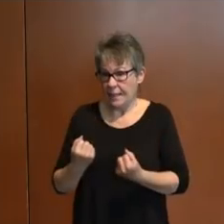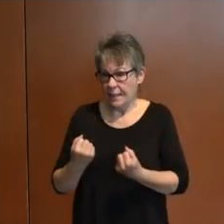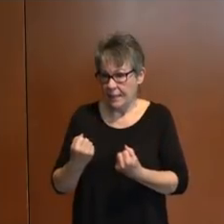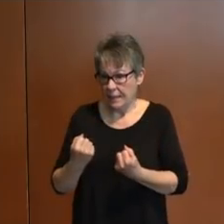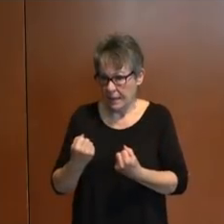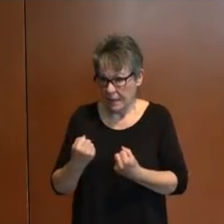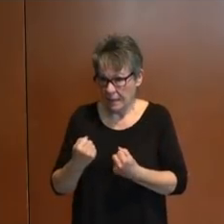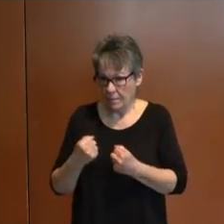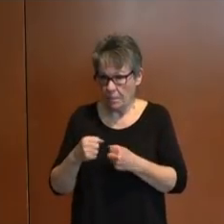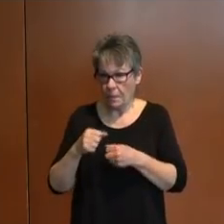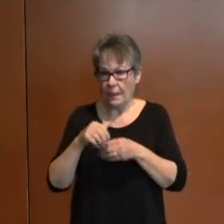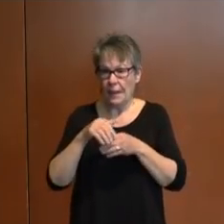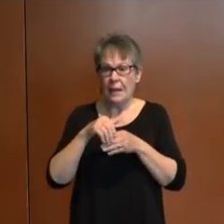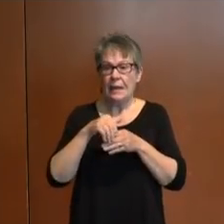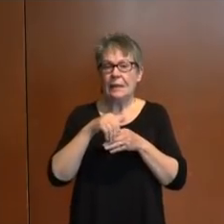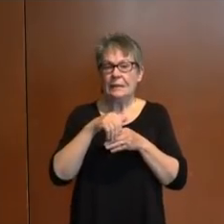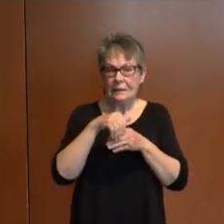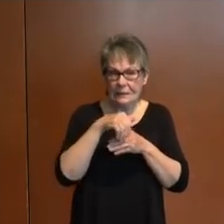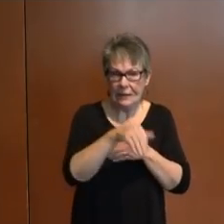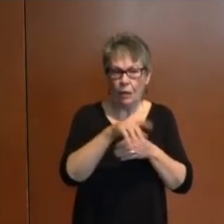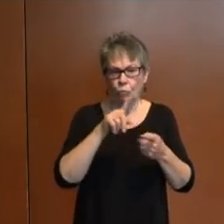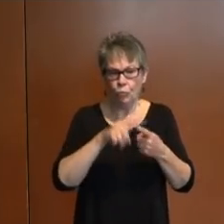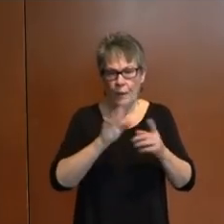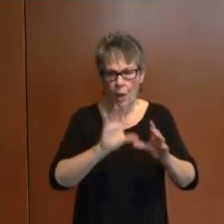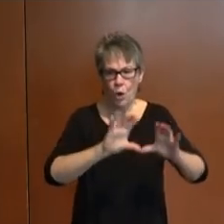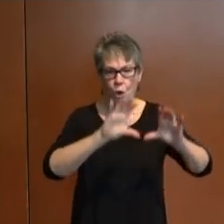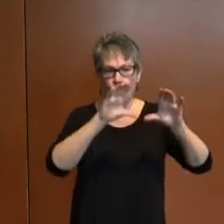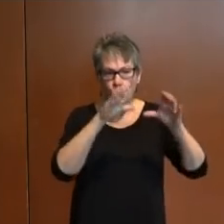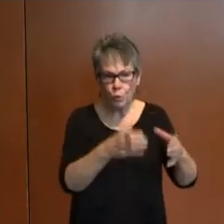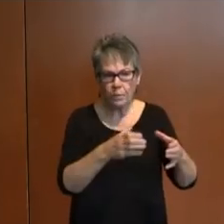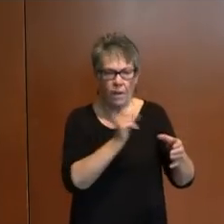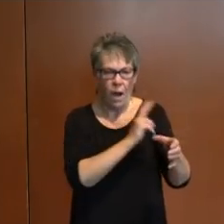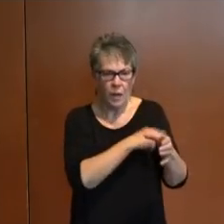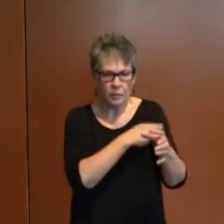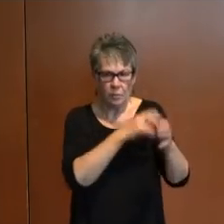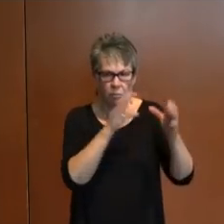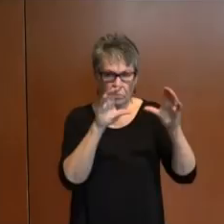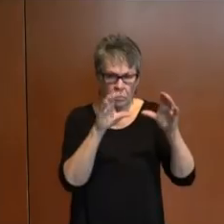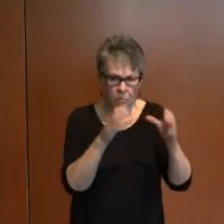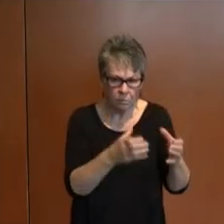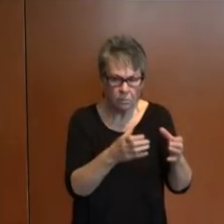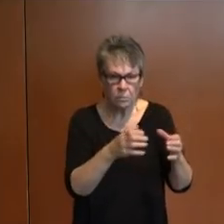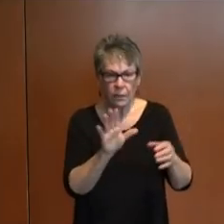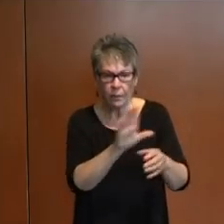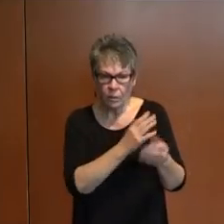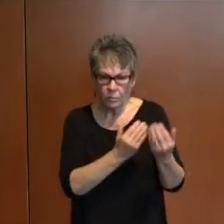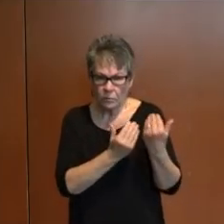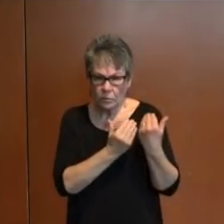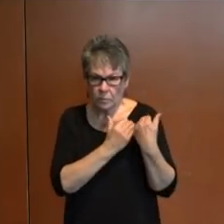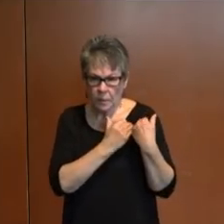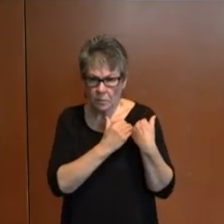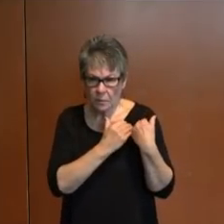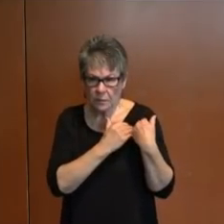ROC, and there's a group whose primary responsibility is to bring together the staffing